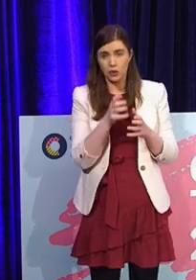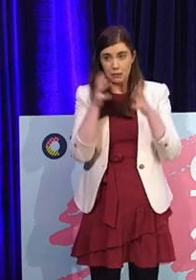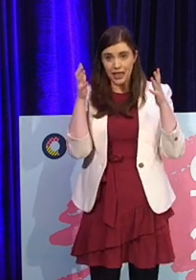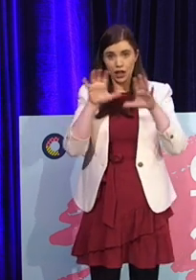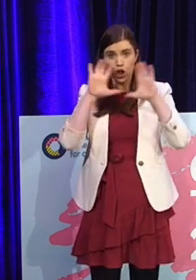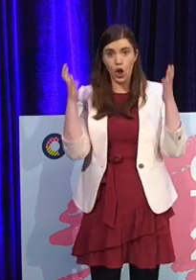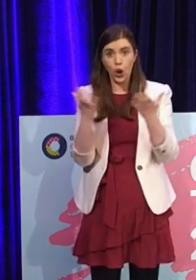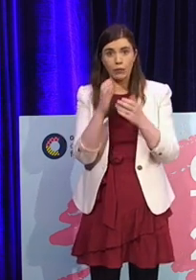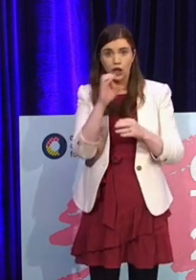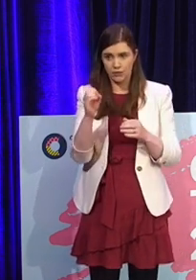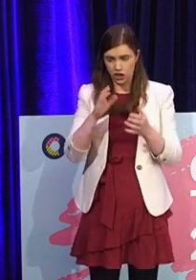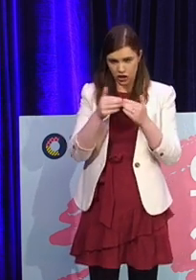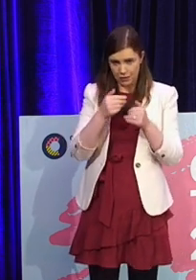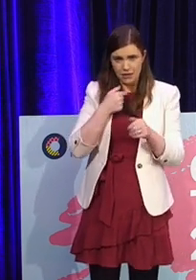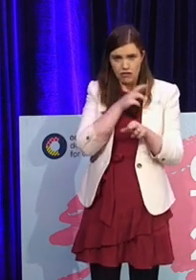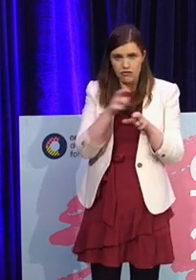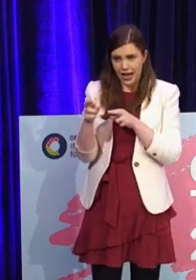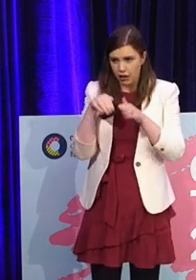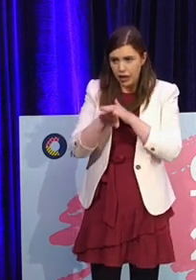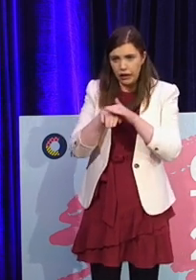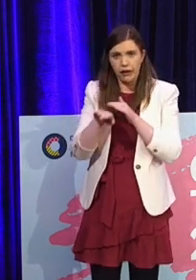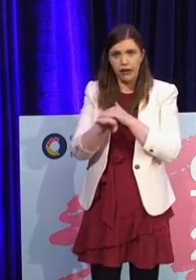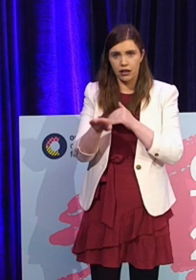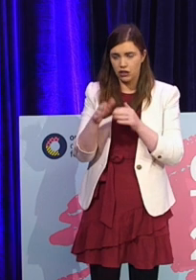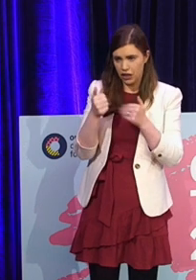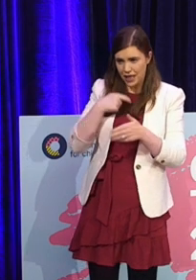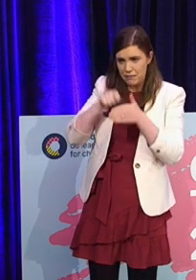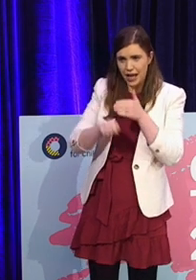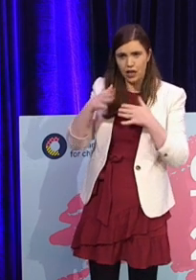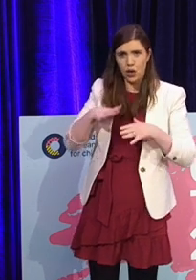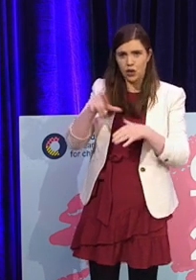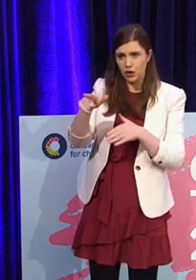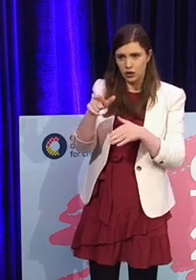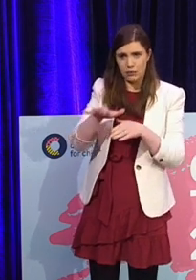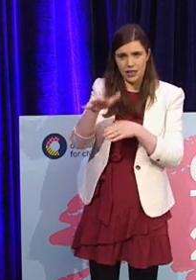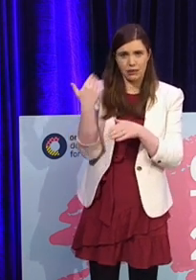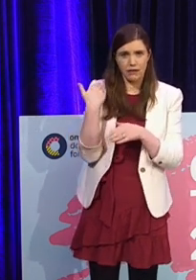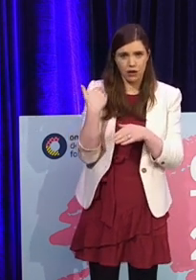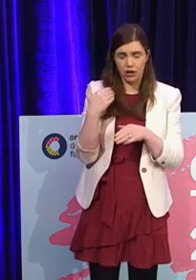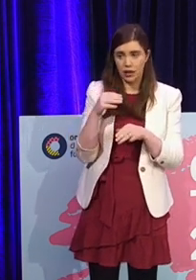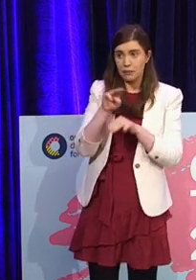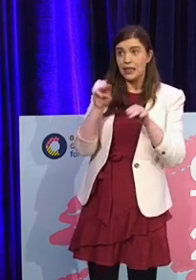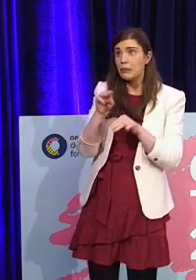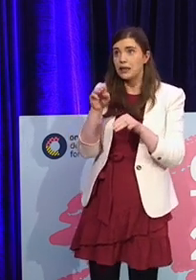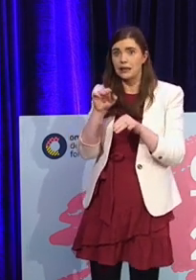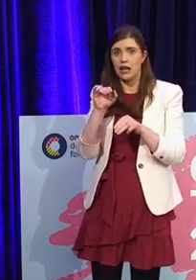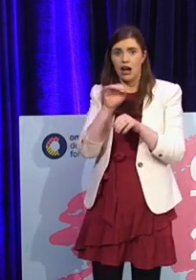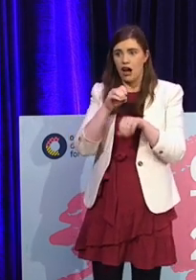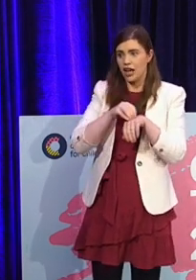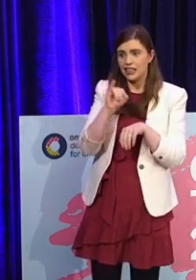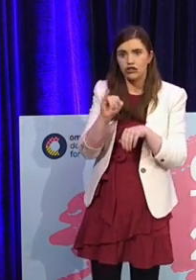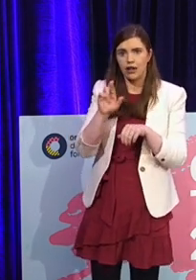companies, shops I'd been in, shops I'd bought clothes from, and shops that influencers and celebrities had told me to buy from.